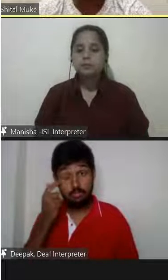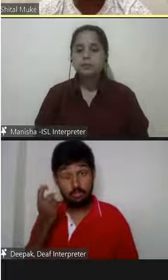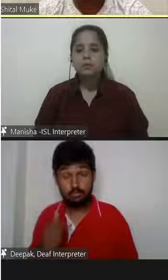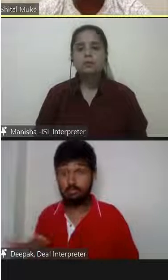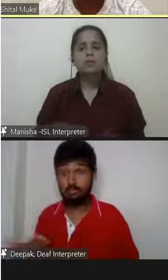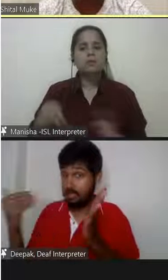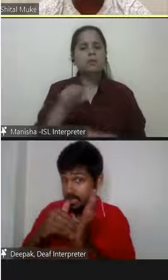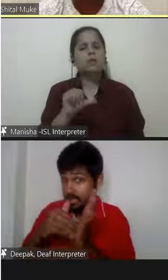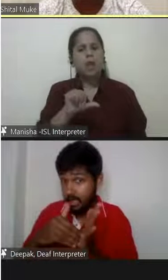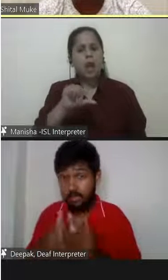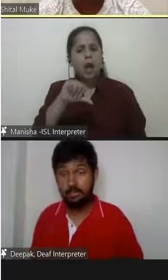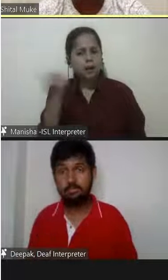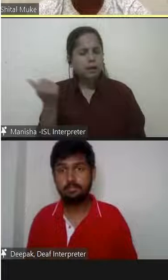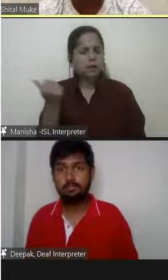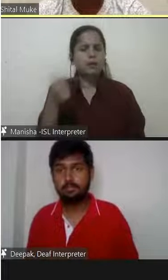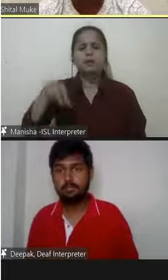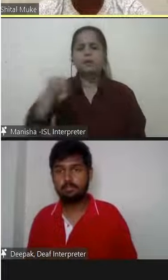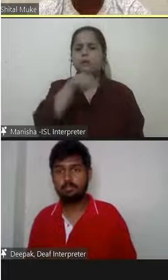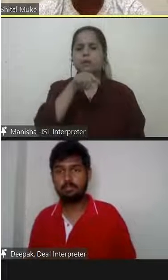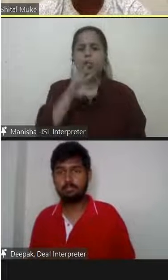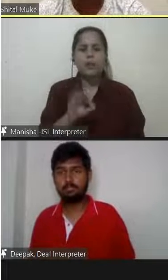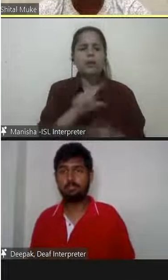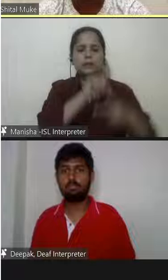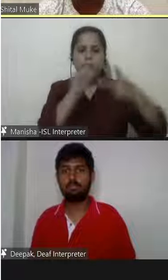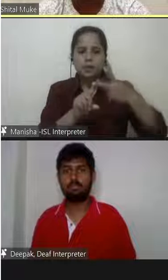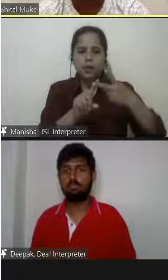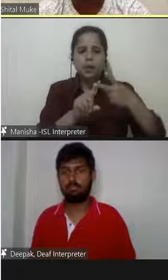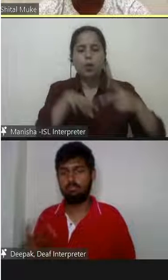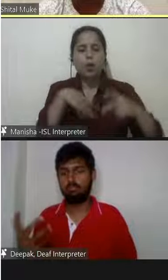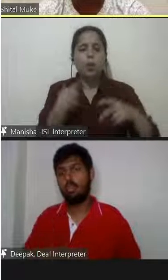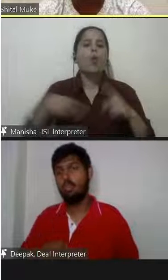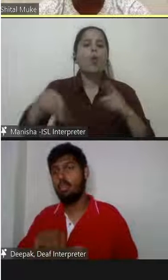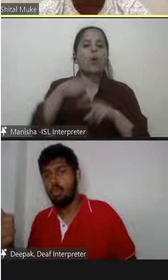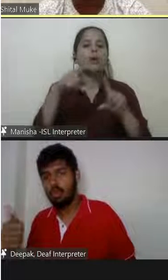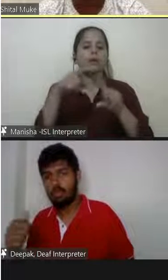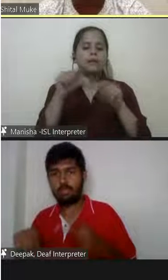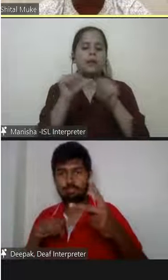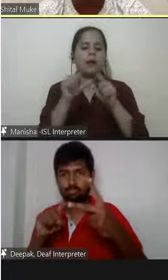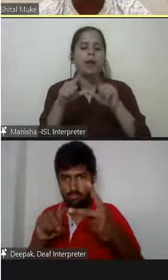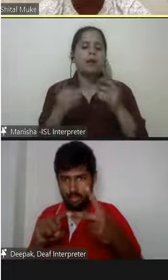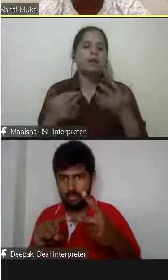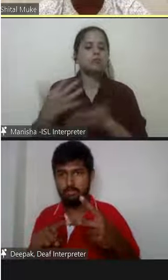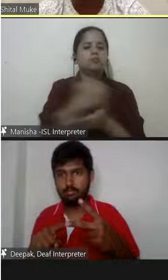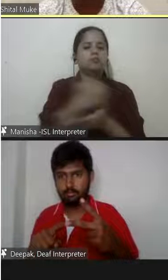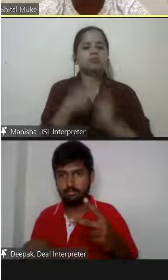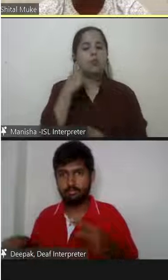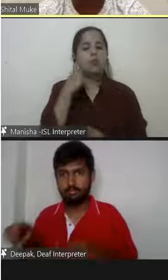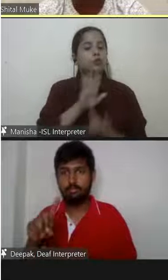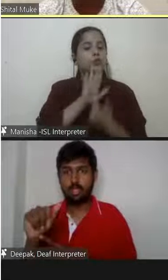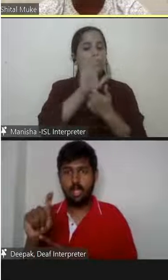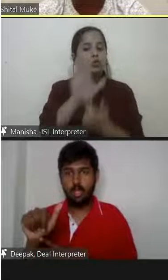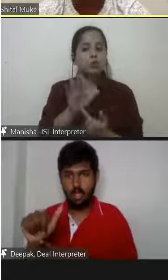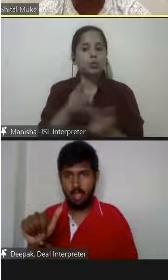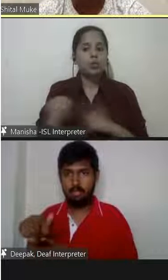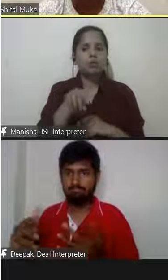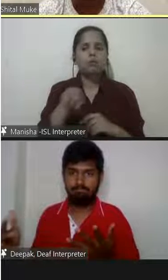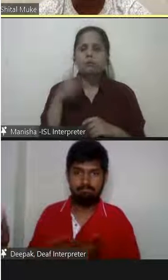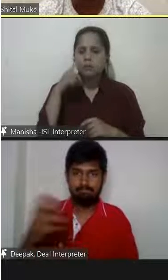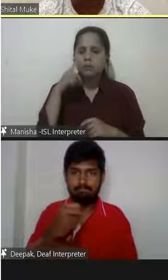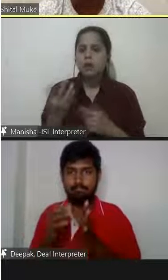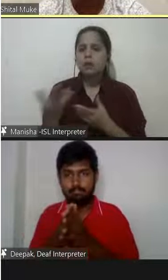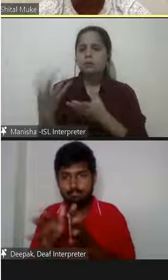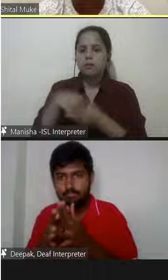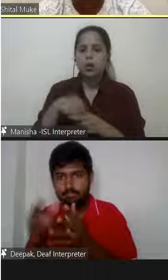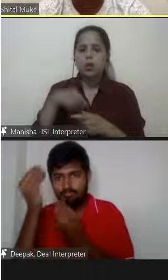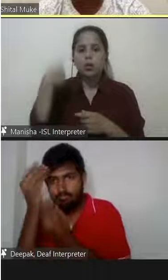Another set of secondary and primary data which we worked upon indicated that the involvement of non-specialist